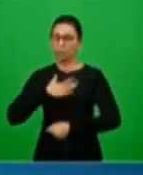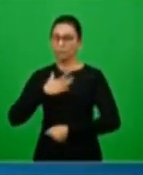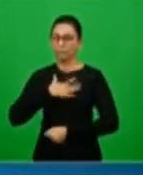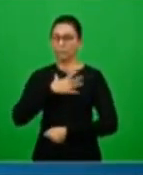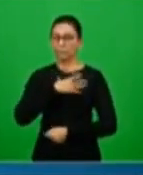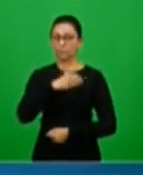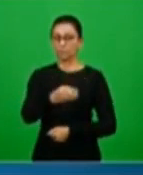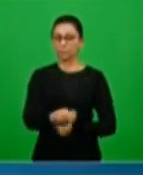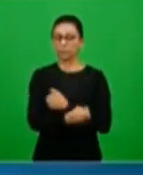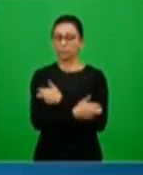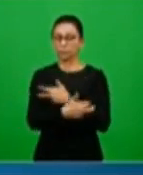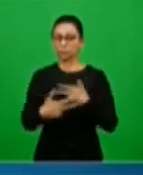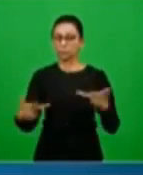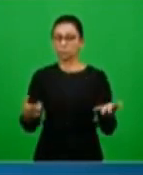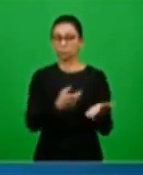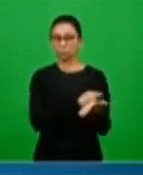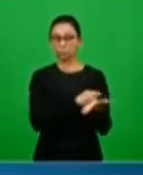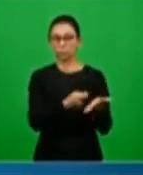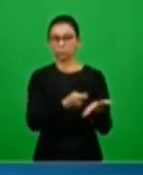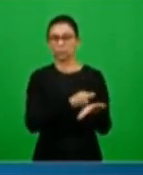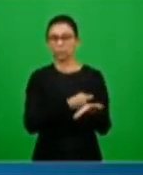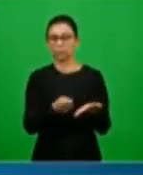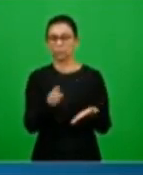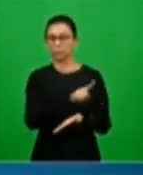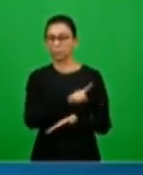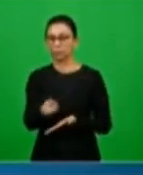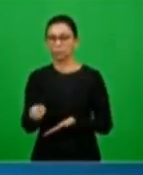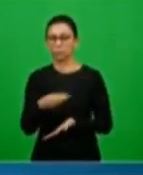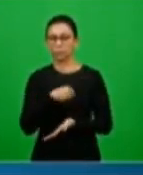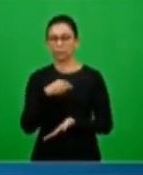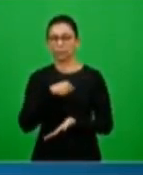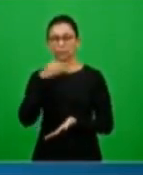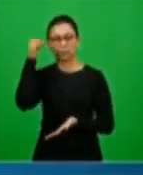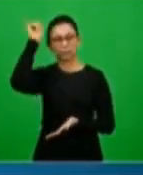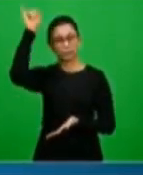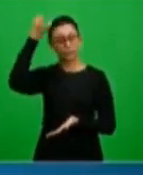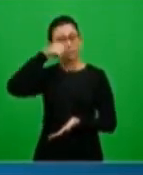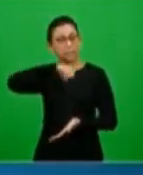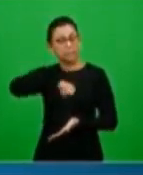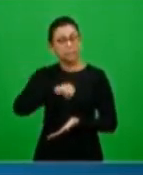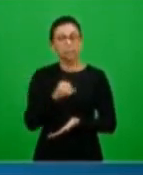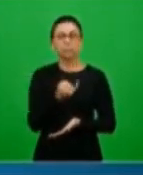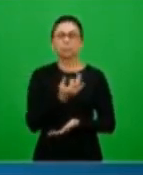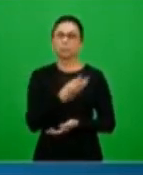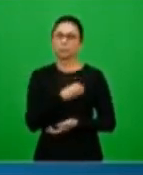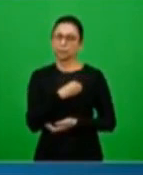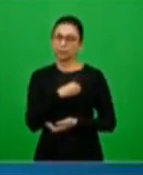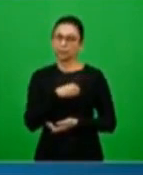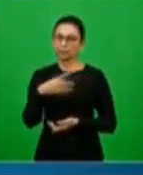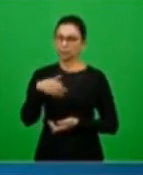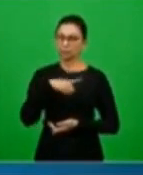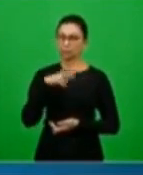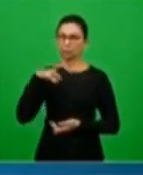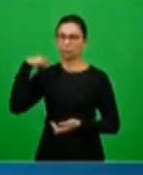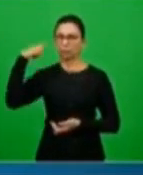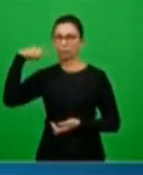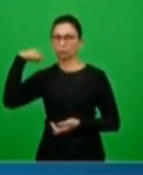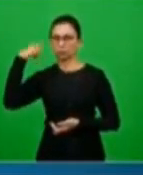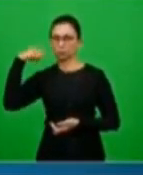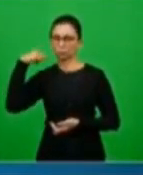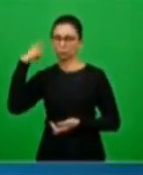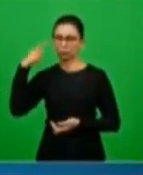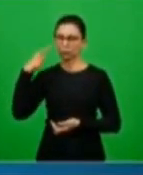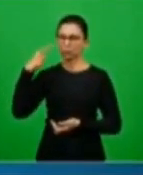My children, these things I write to you so that you don't sin. If whoever